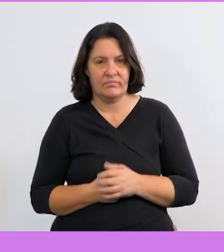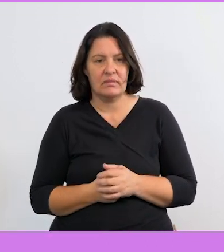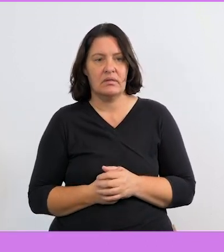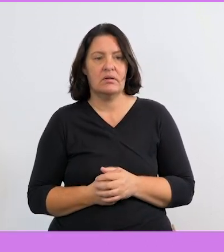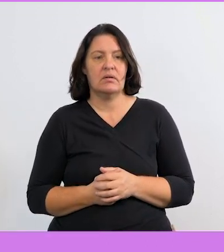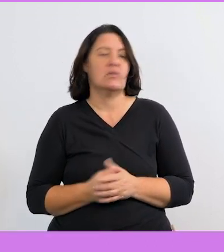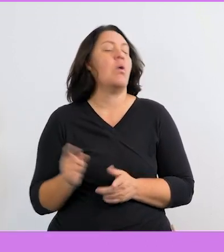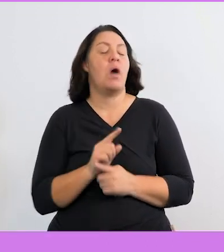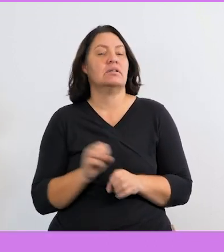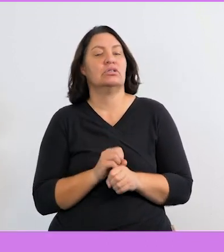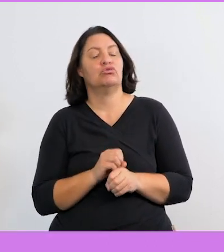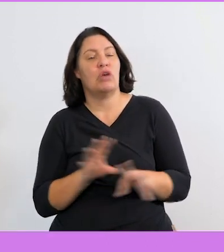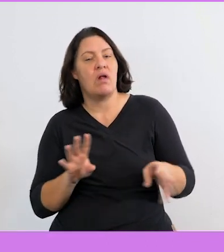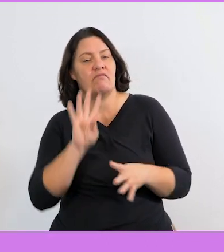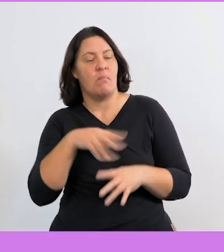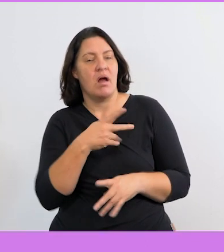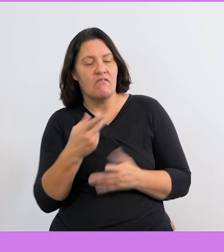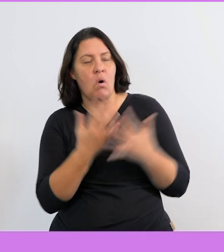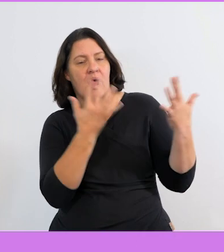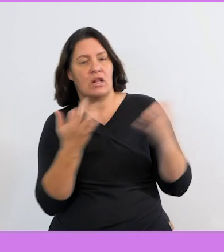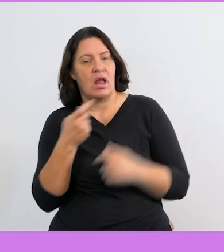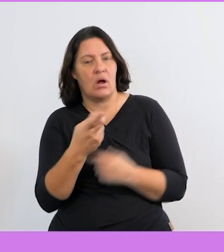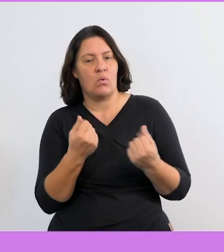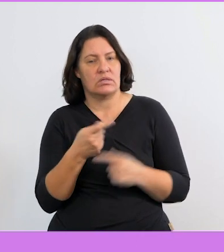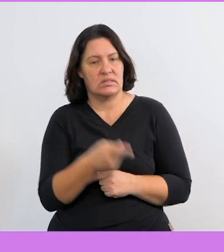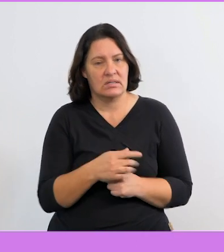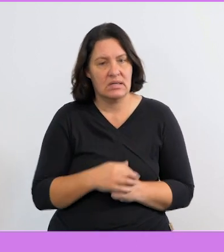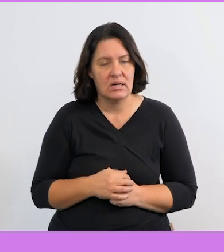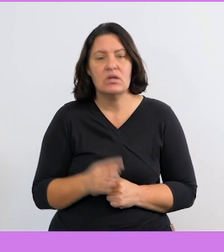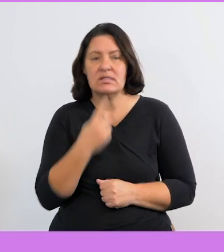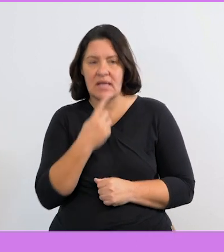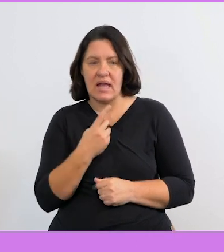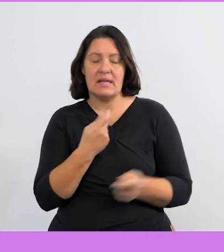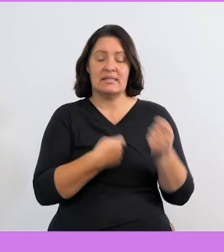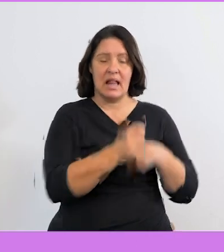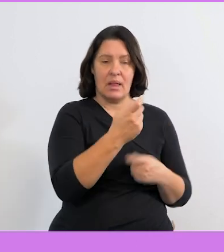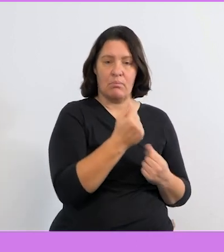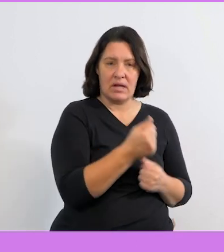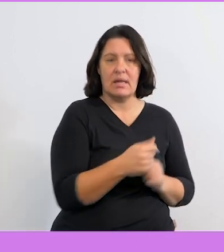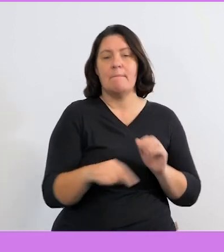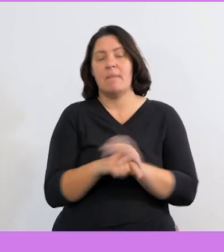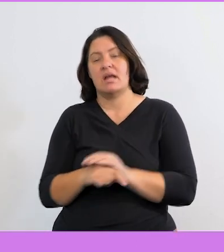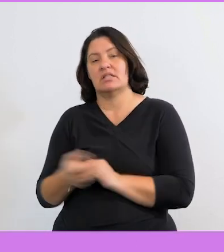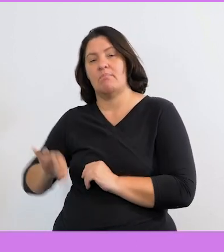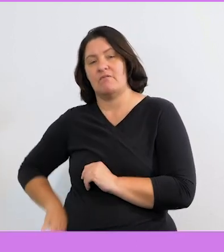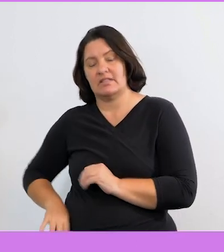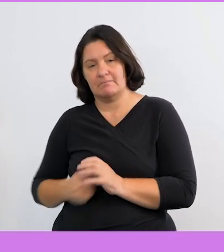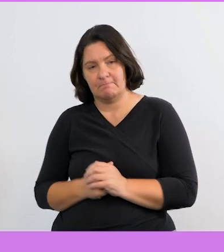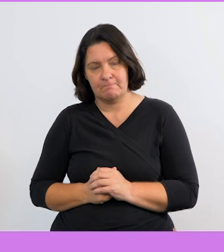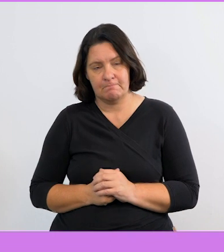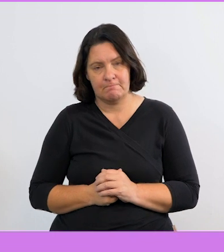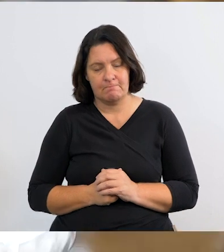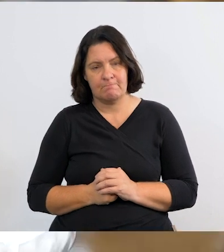on, right? What is the general formula for calculating cost price? We are saying it's your selling price minus